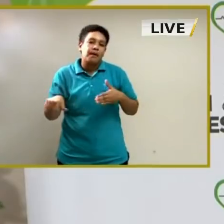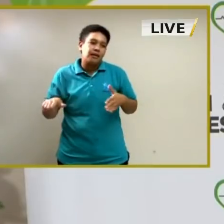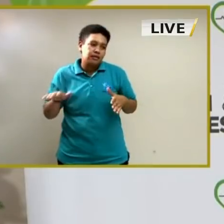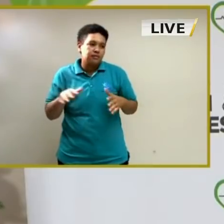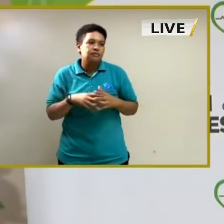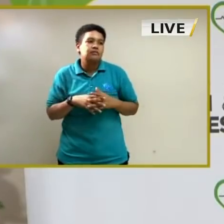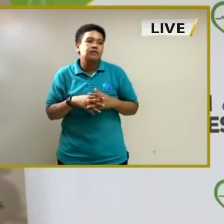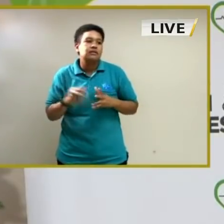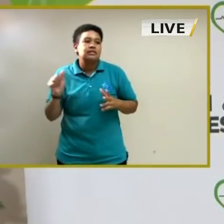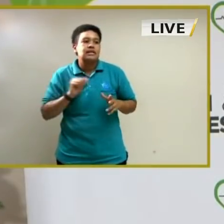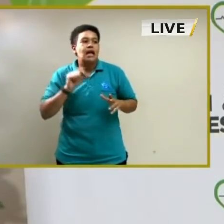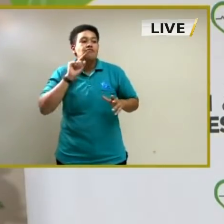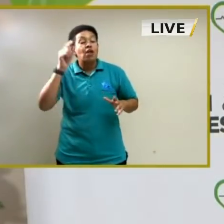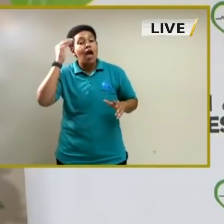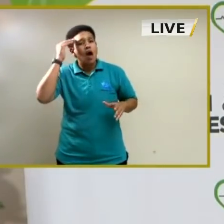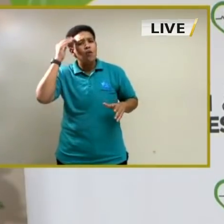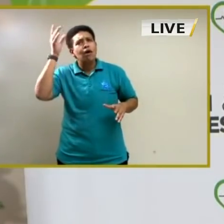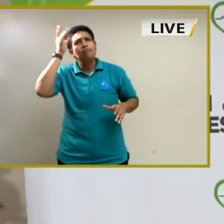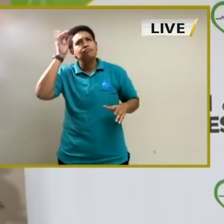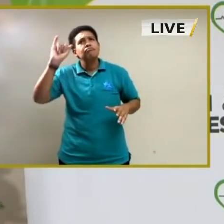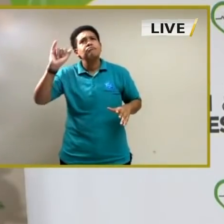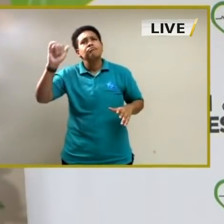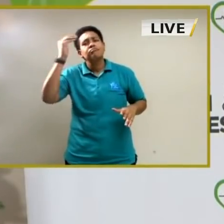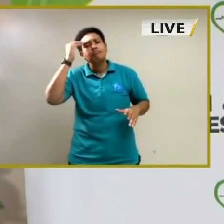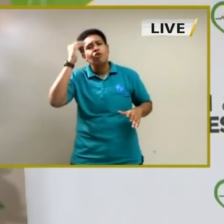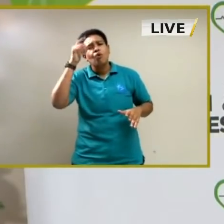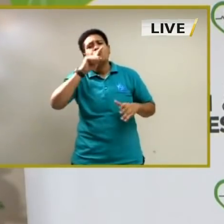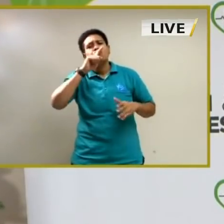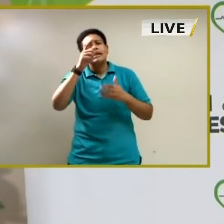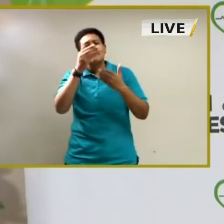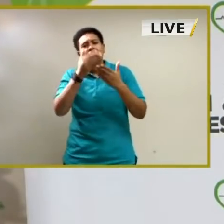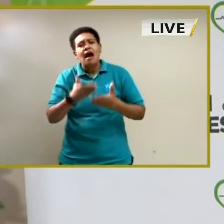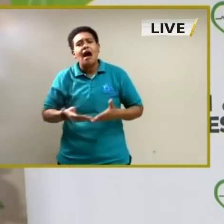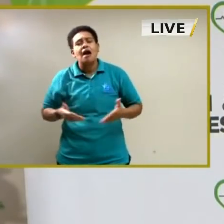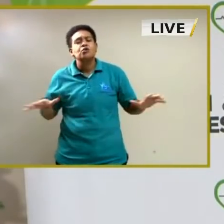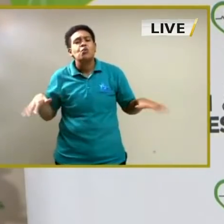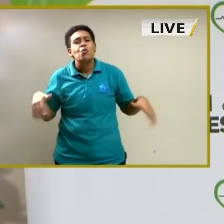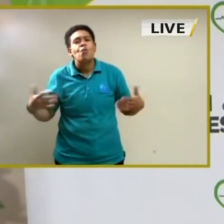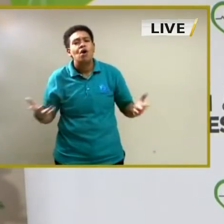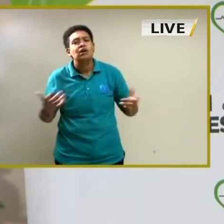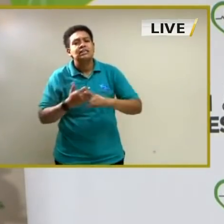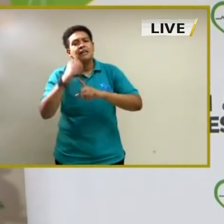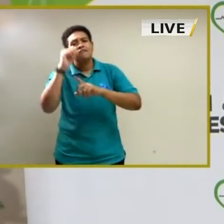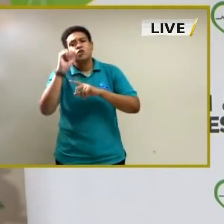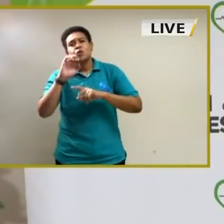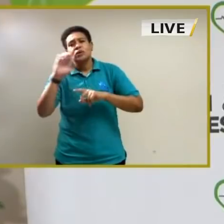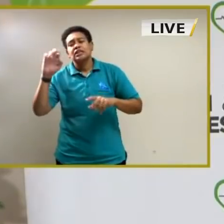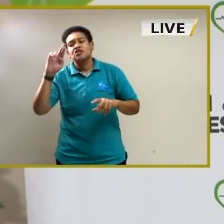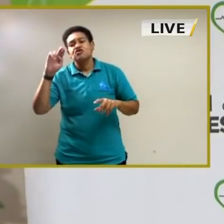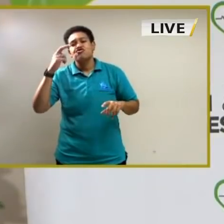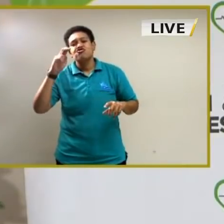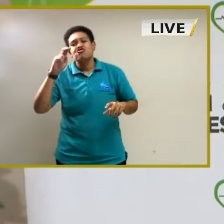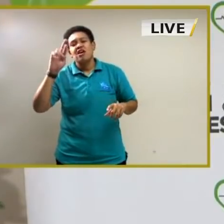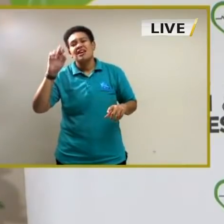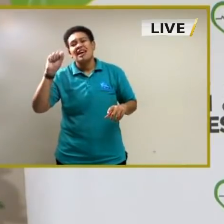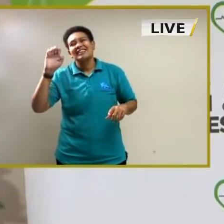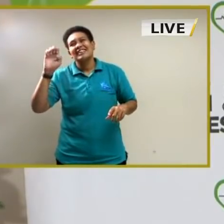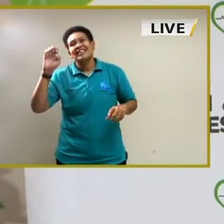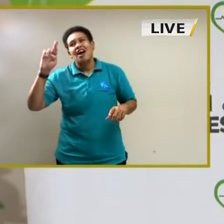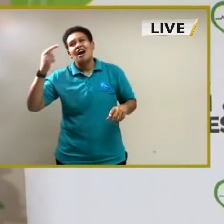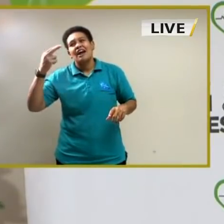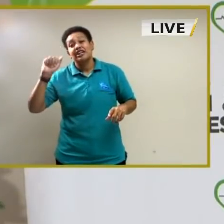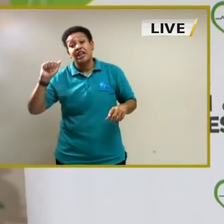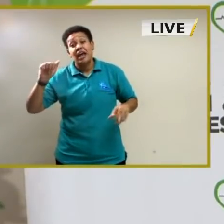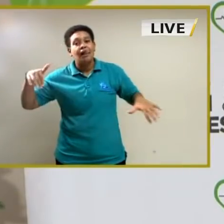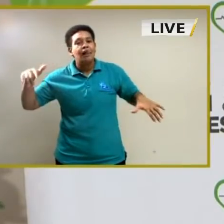I have been made aware of the fact that the Southeast Regional Health Authority has still